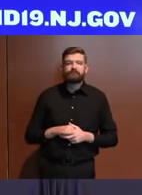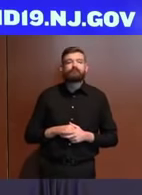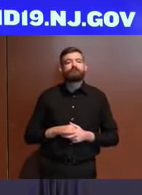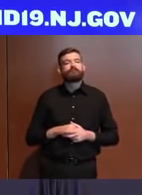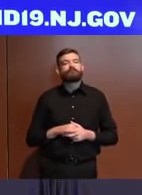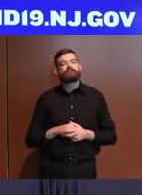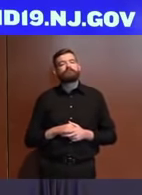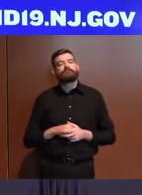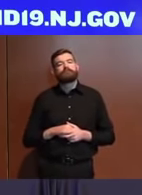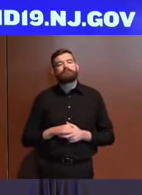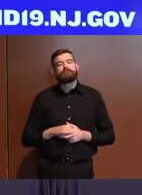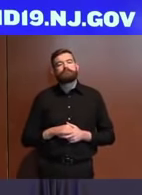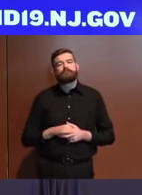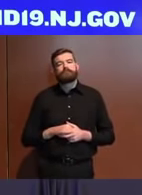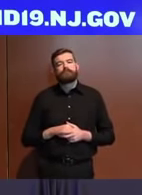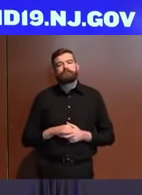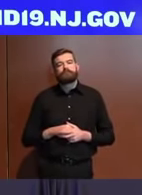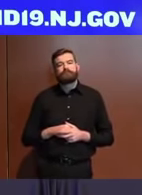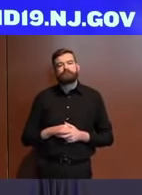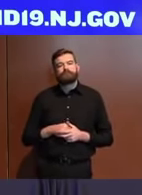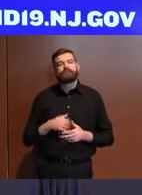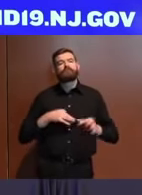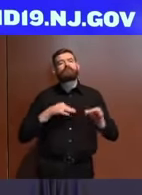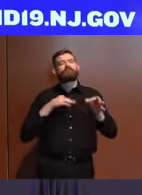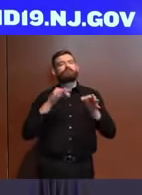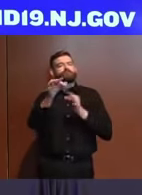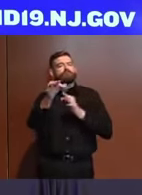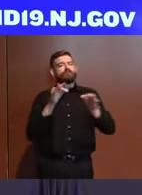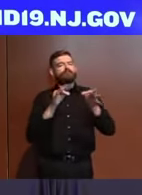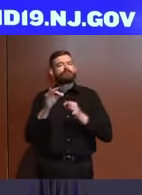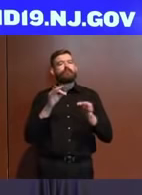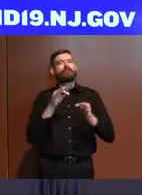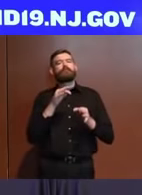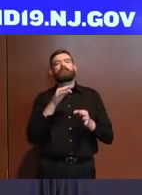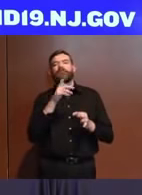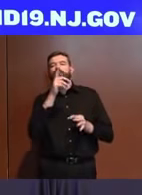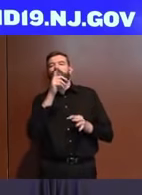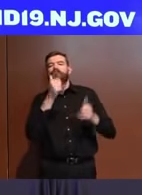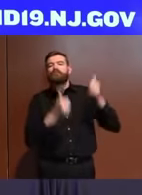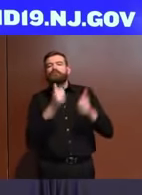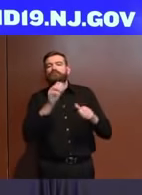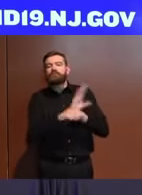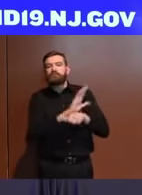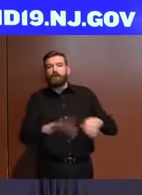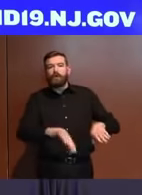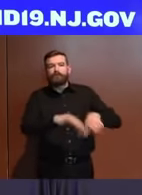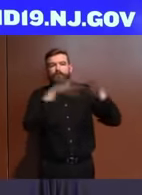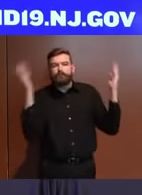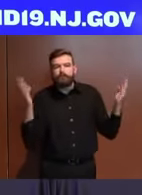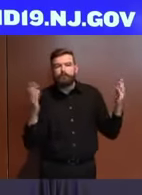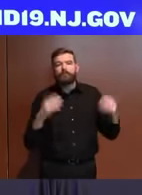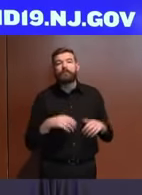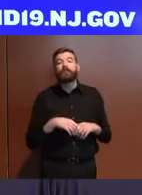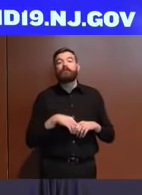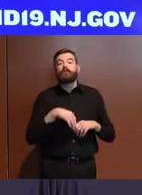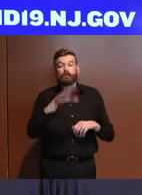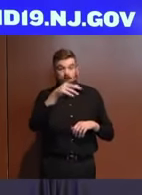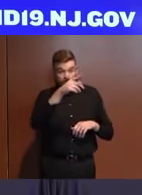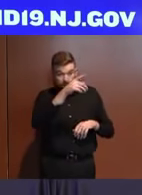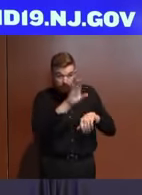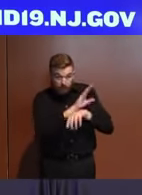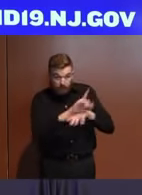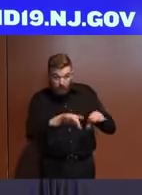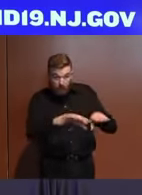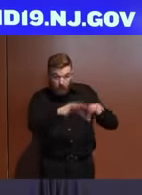essential retail businesses with further guidance for ensuring social distancing within their stores while they remain open.